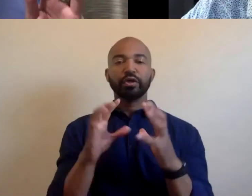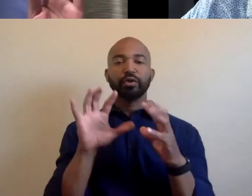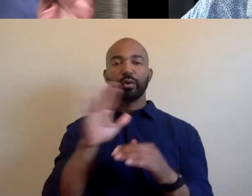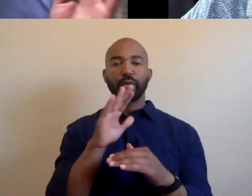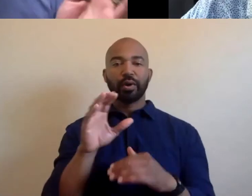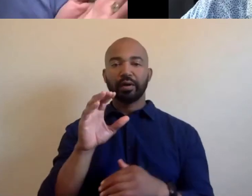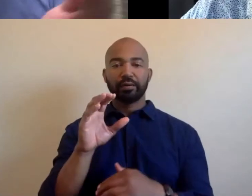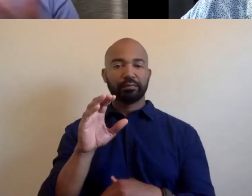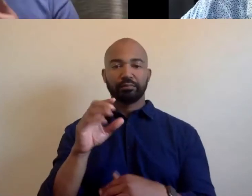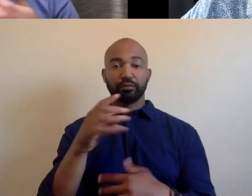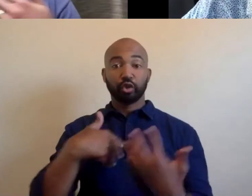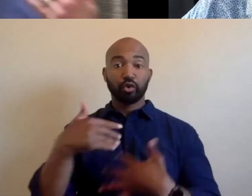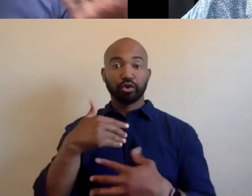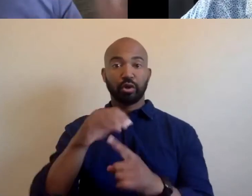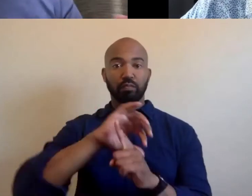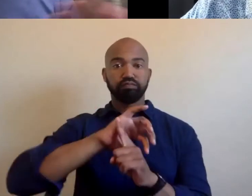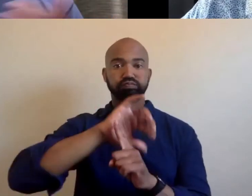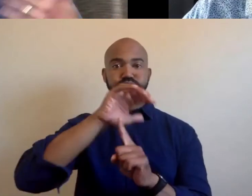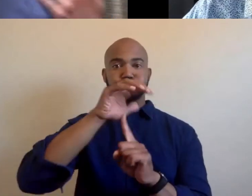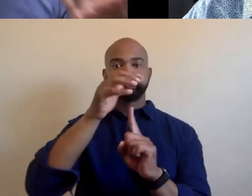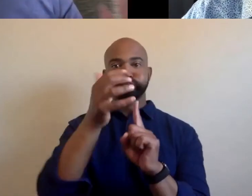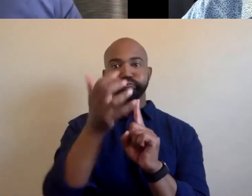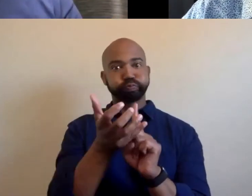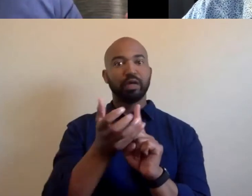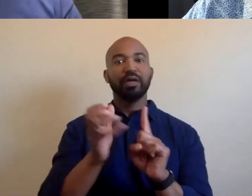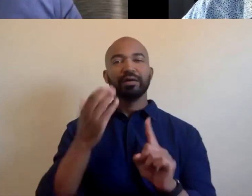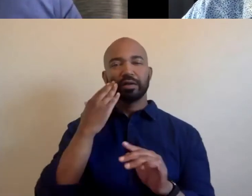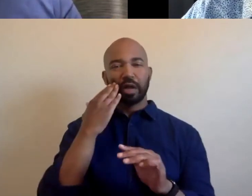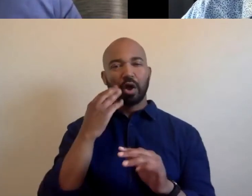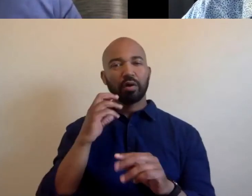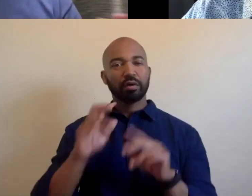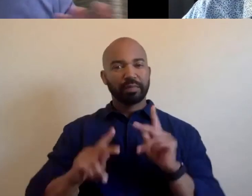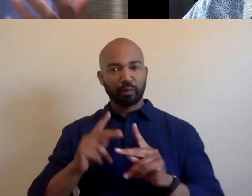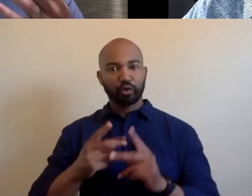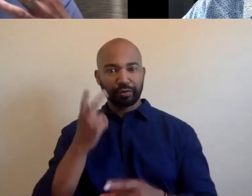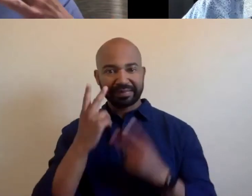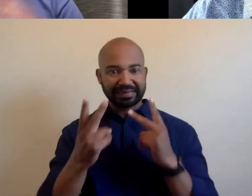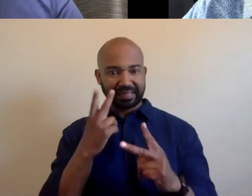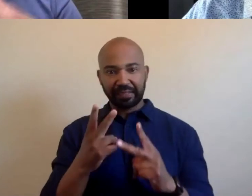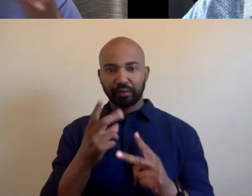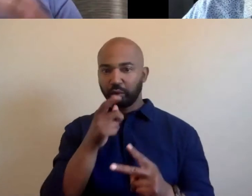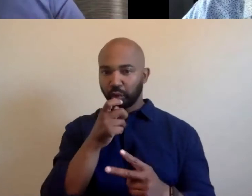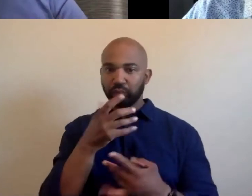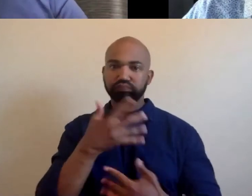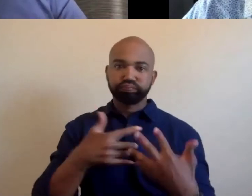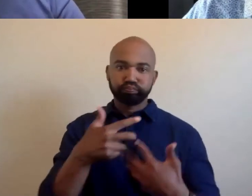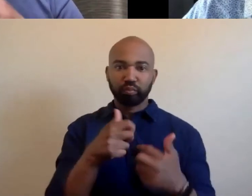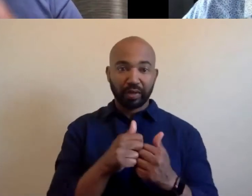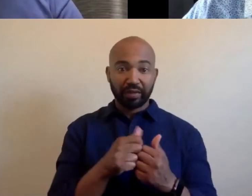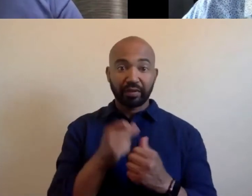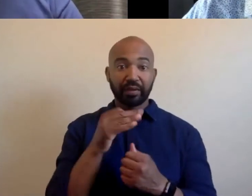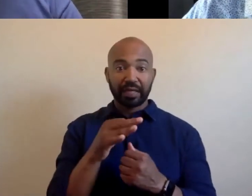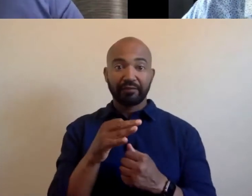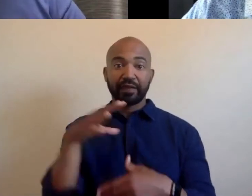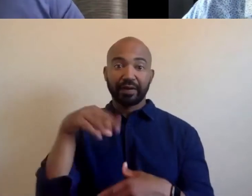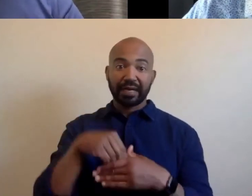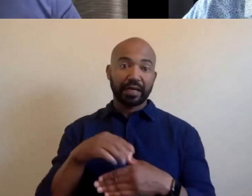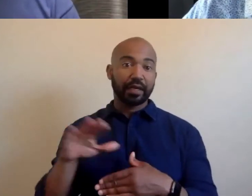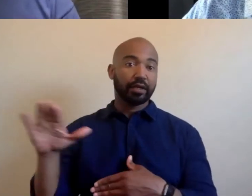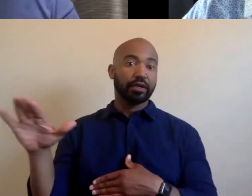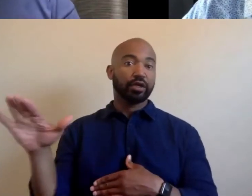in terms of who you're choosing to see and who you're sharing time with. Definitely, if they're in your bubble, that's a